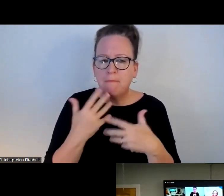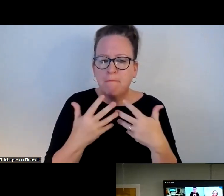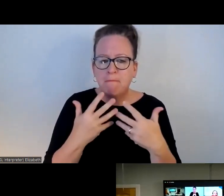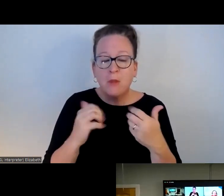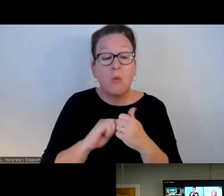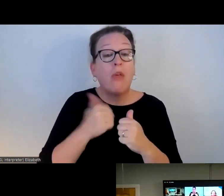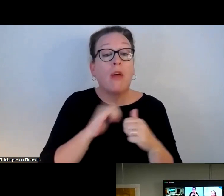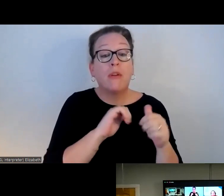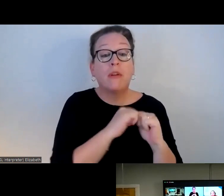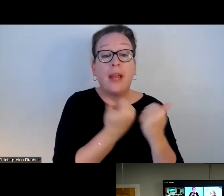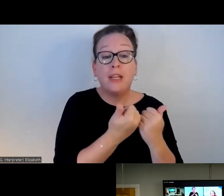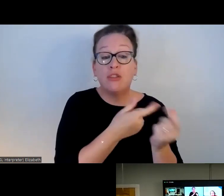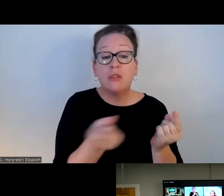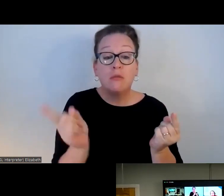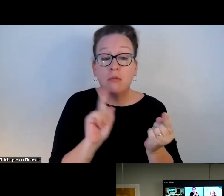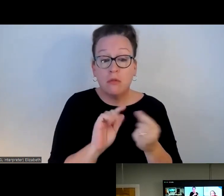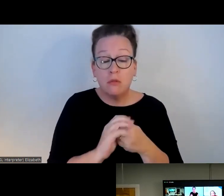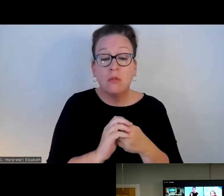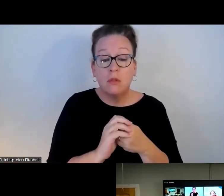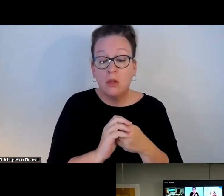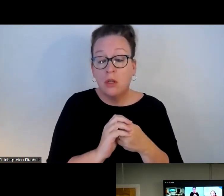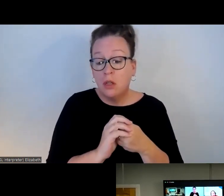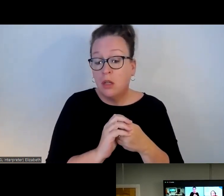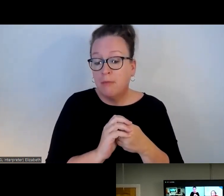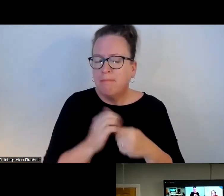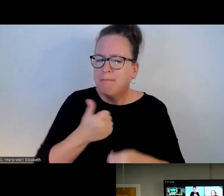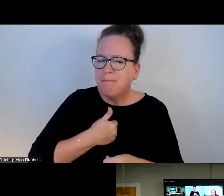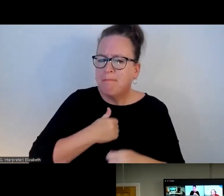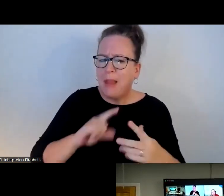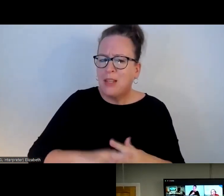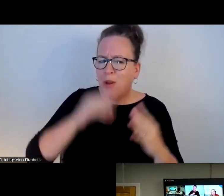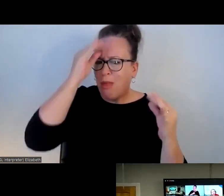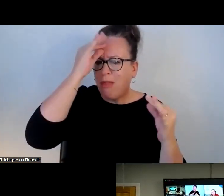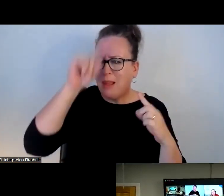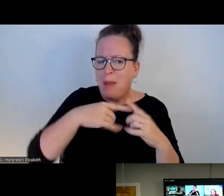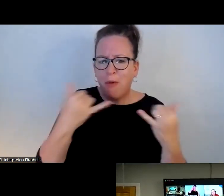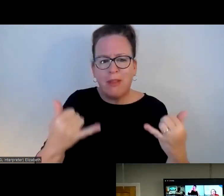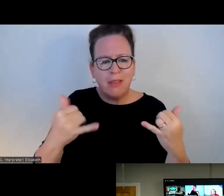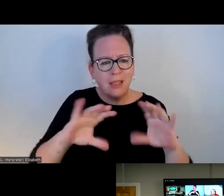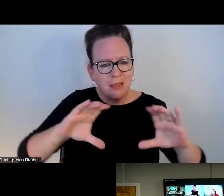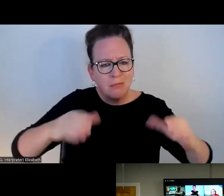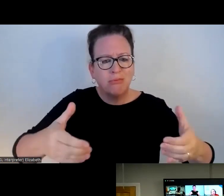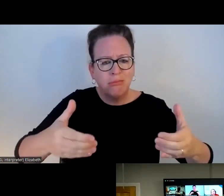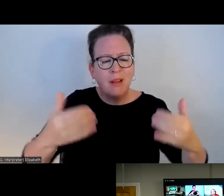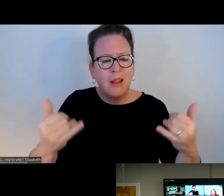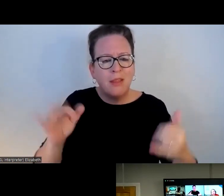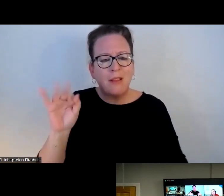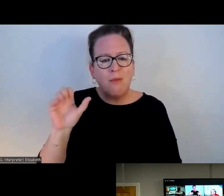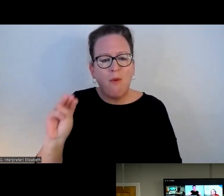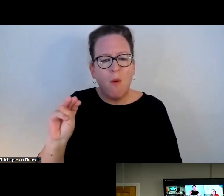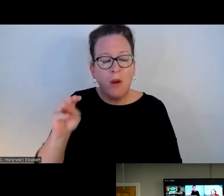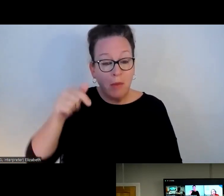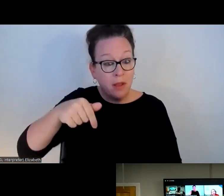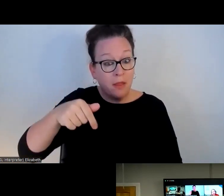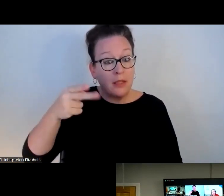other agencies, I started thinking about this forum and the fact that these are public